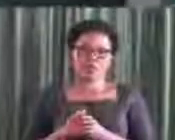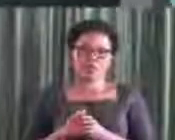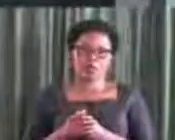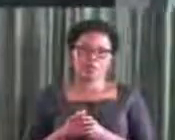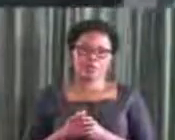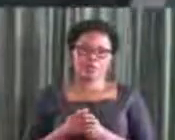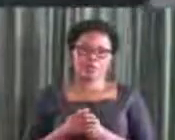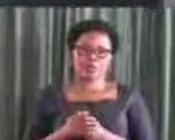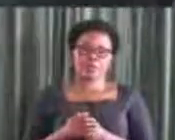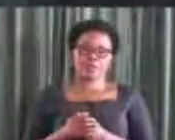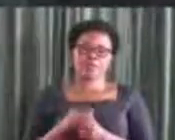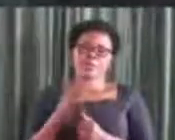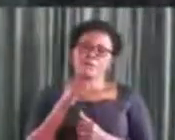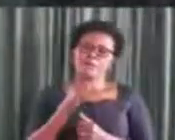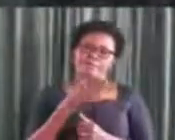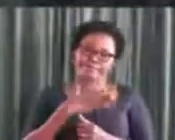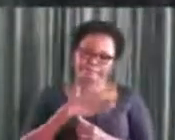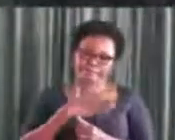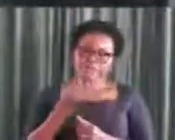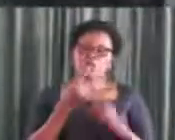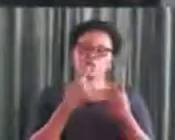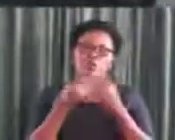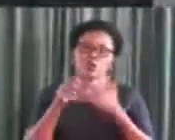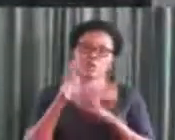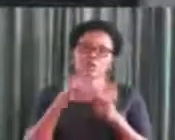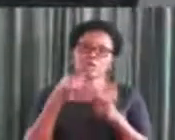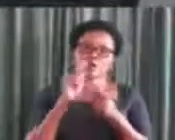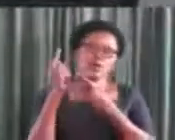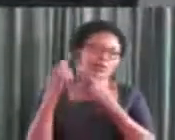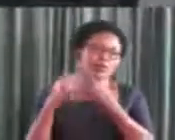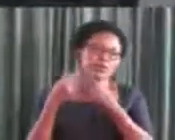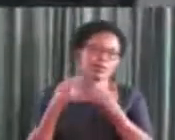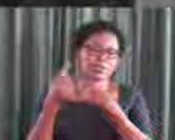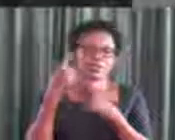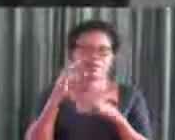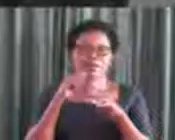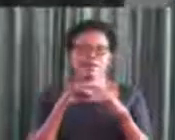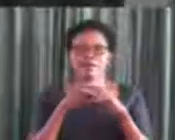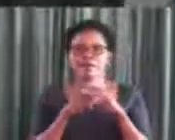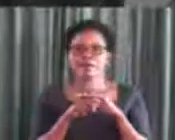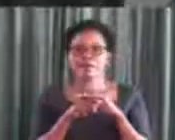My Lord, you have talked about your experience in